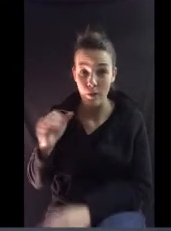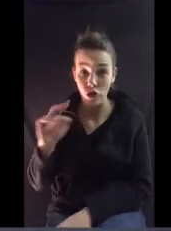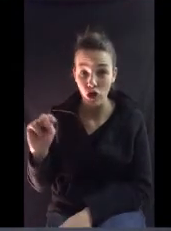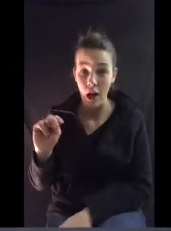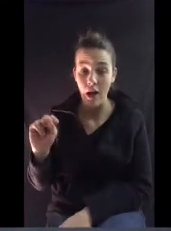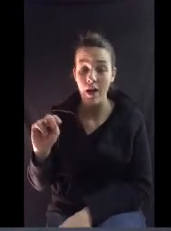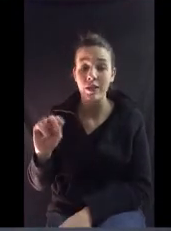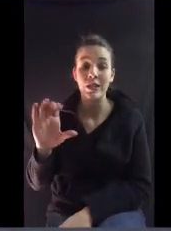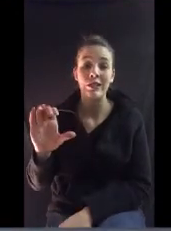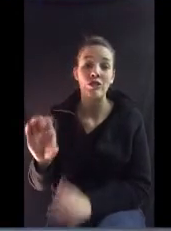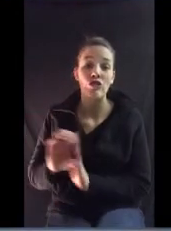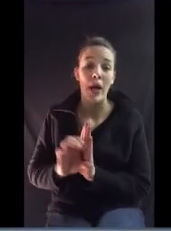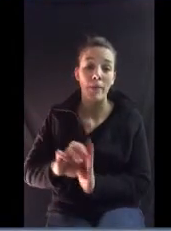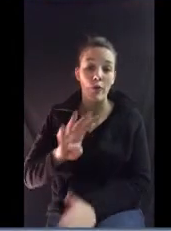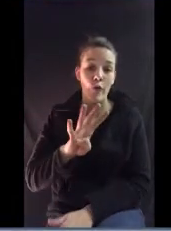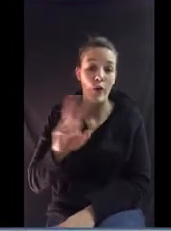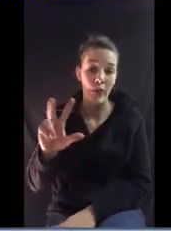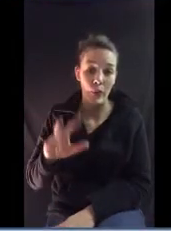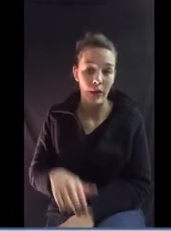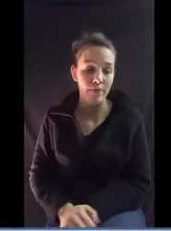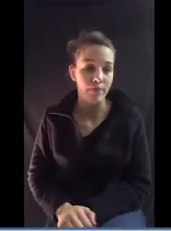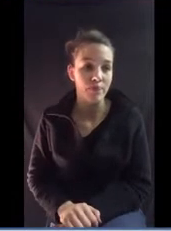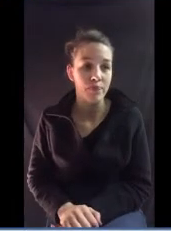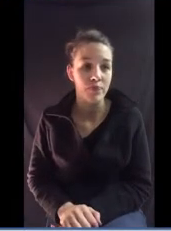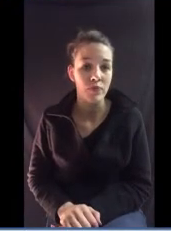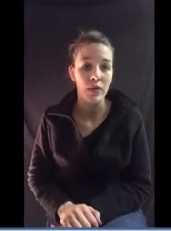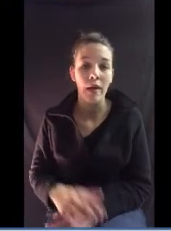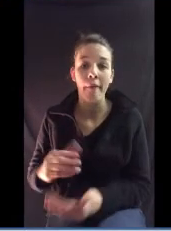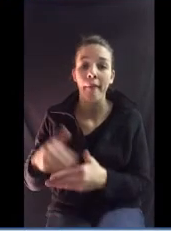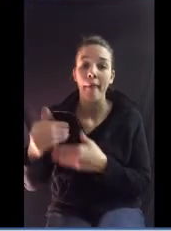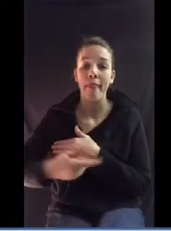season. From John 1, chapter 43.